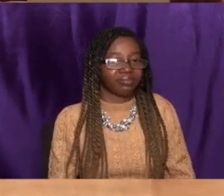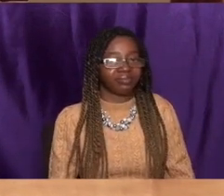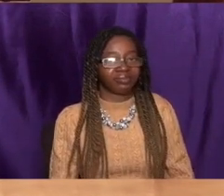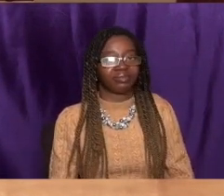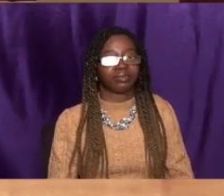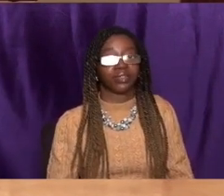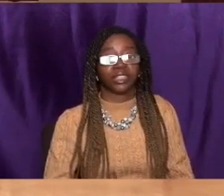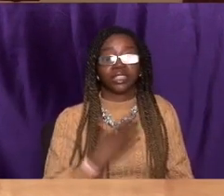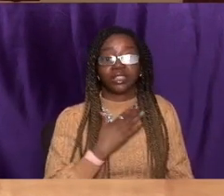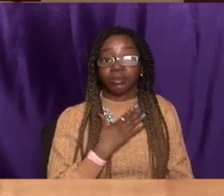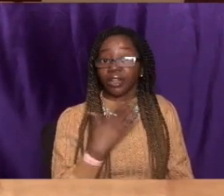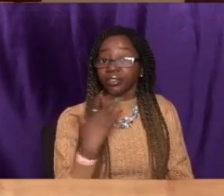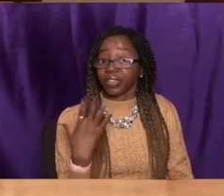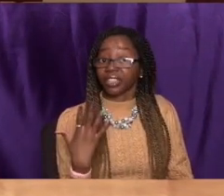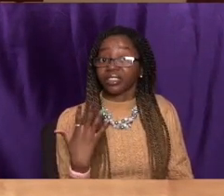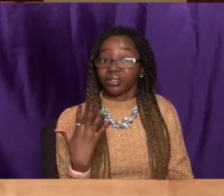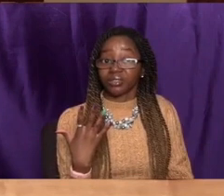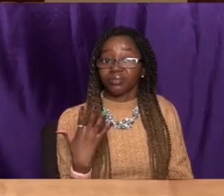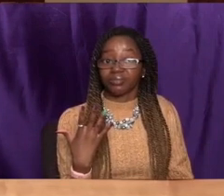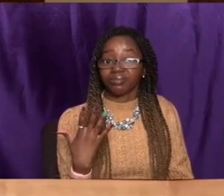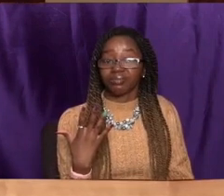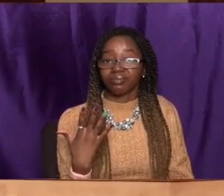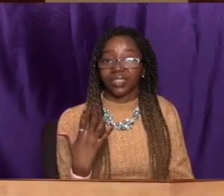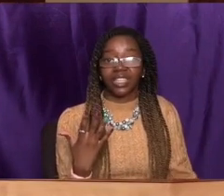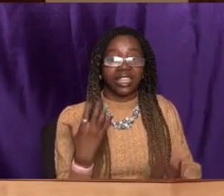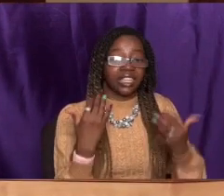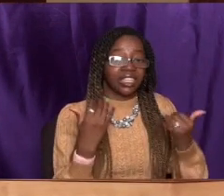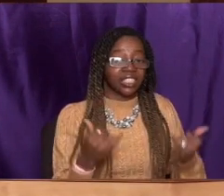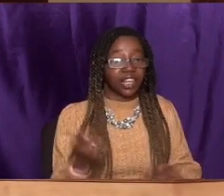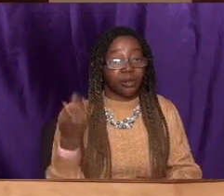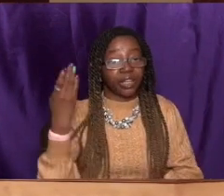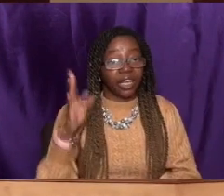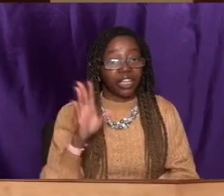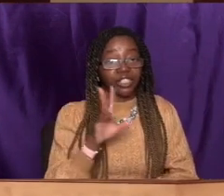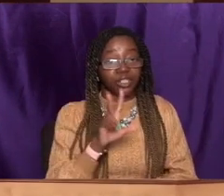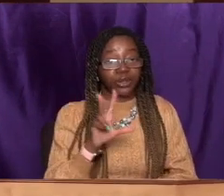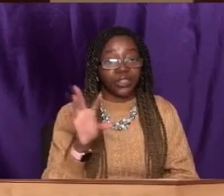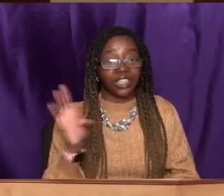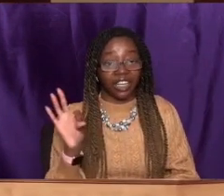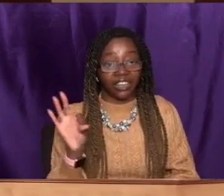My 5 has now been God's 39.